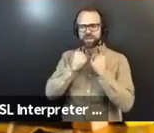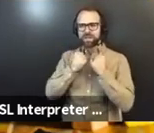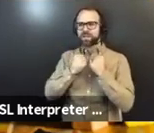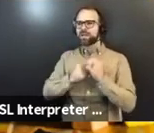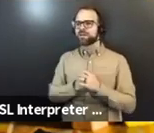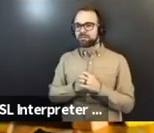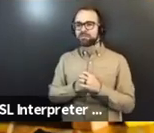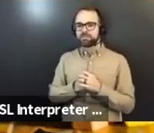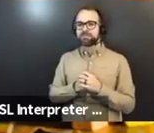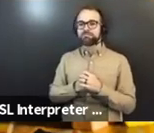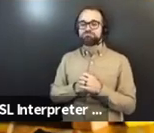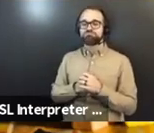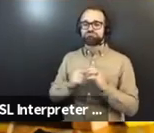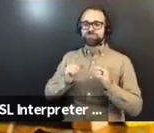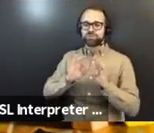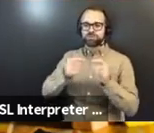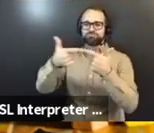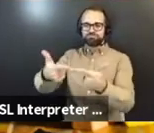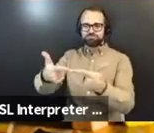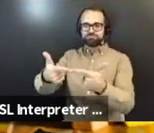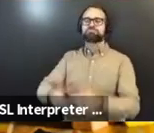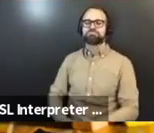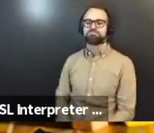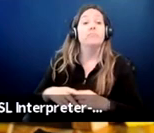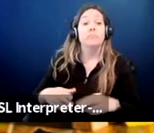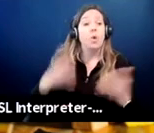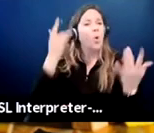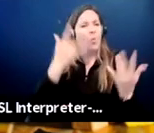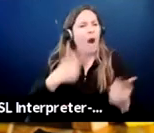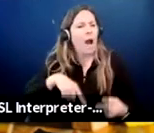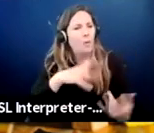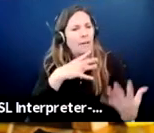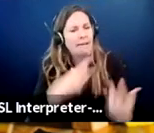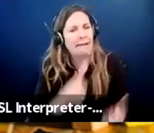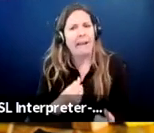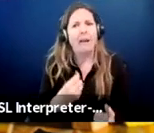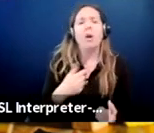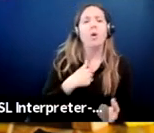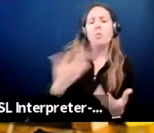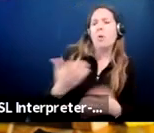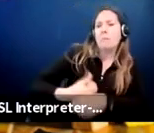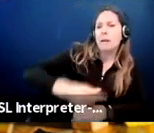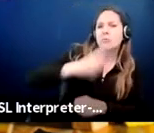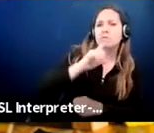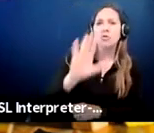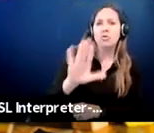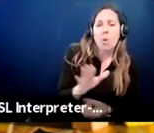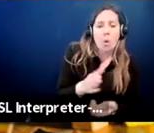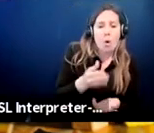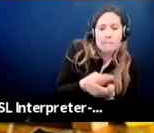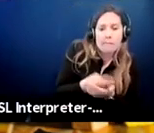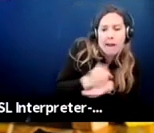we're solving. So we're actually trying to educate companies to say, maximize or non-dilutive as long as you can without giving away equity too